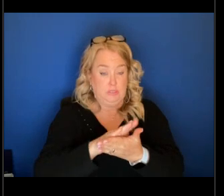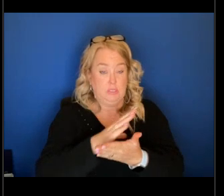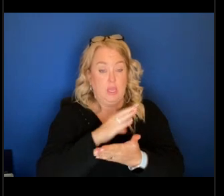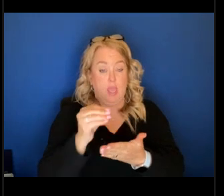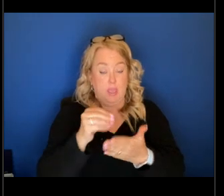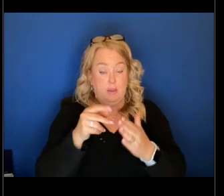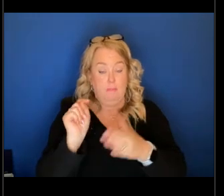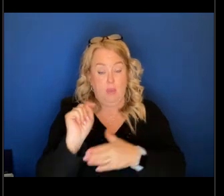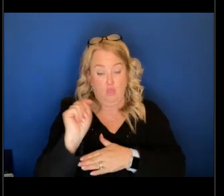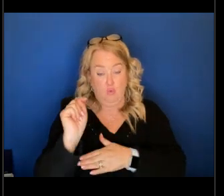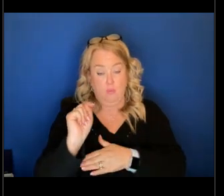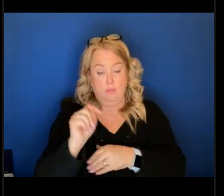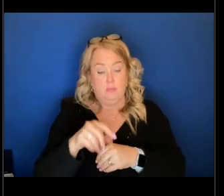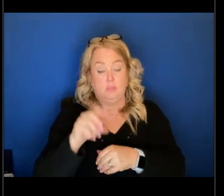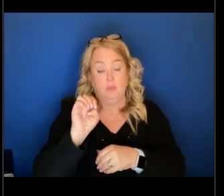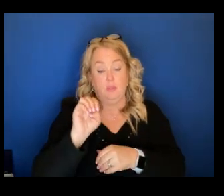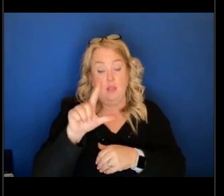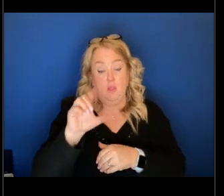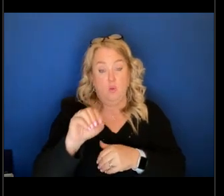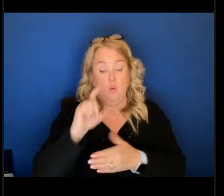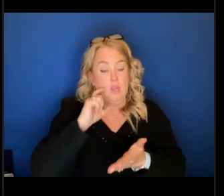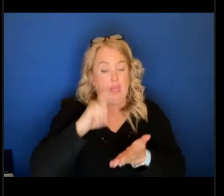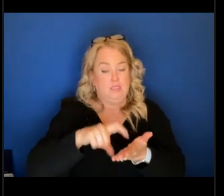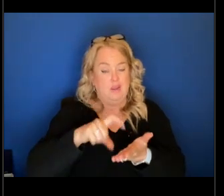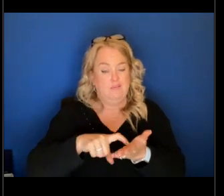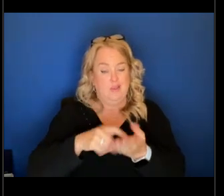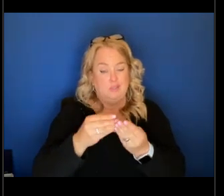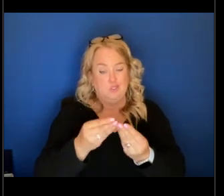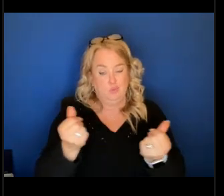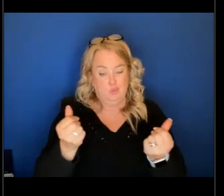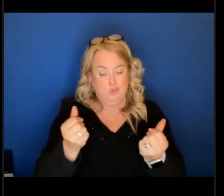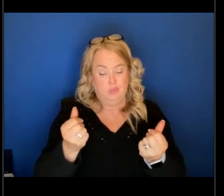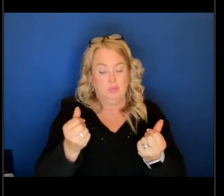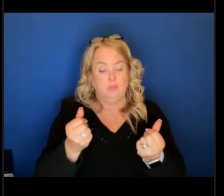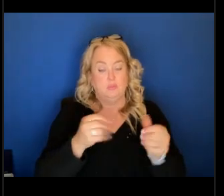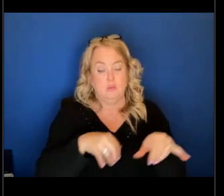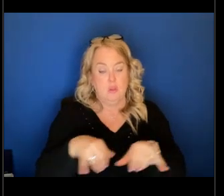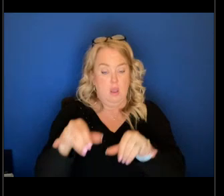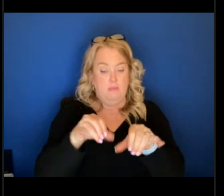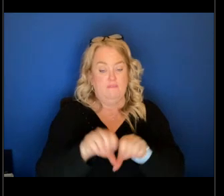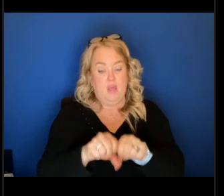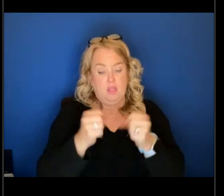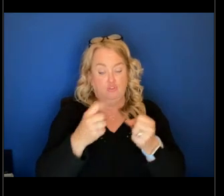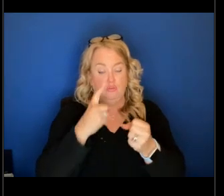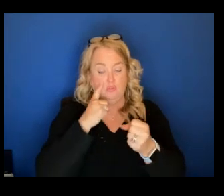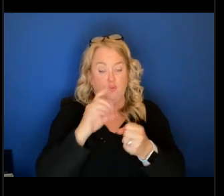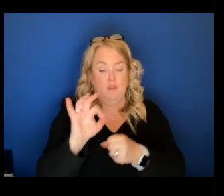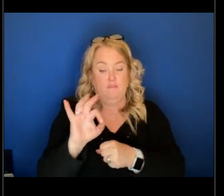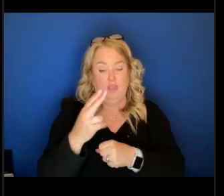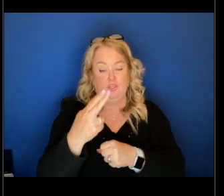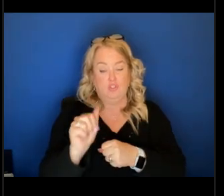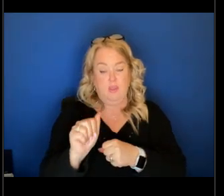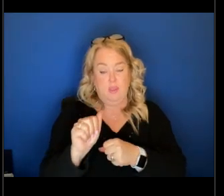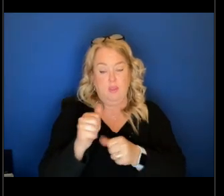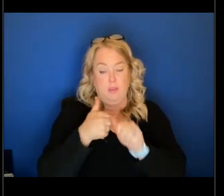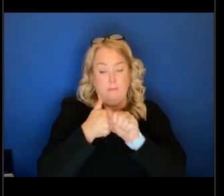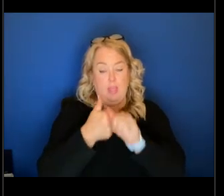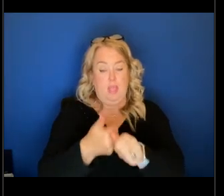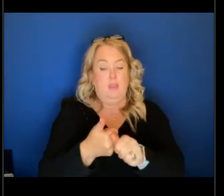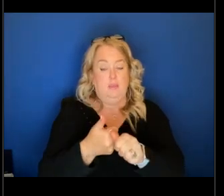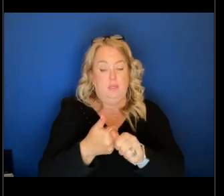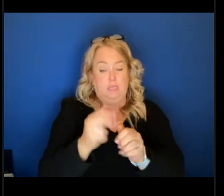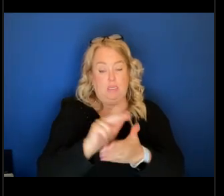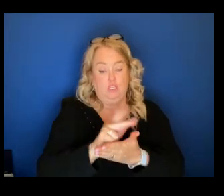bathrooms. ELO, identify solutions and common violations for FHA compliant kitchens